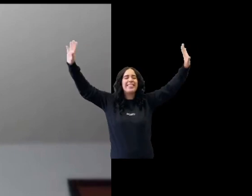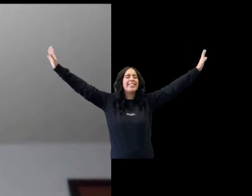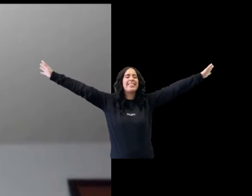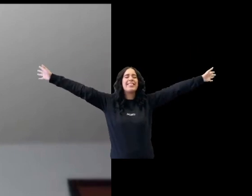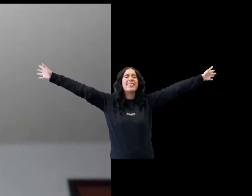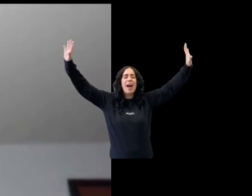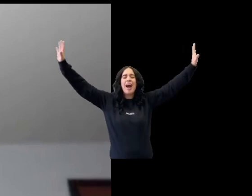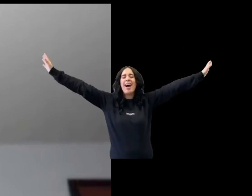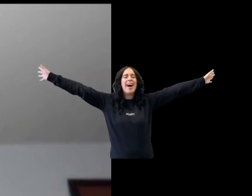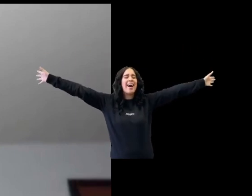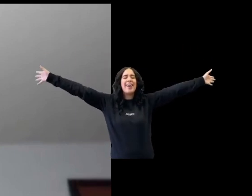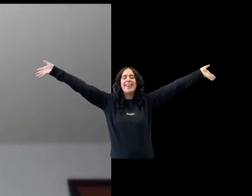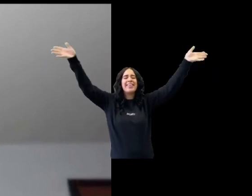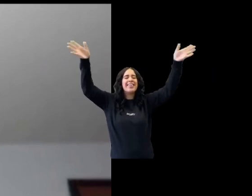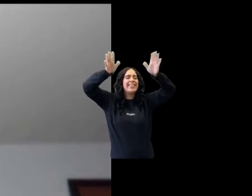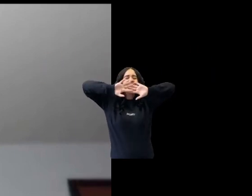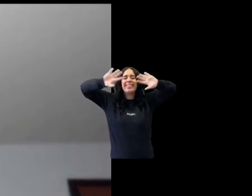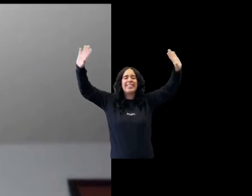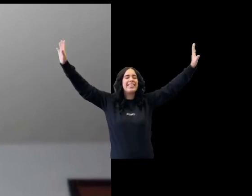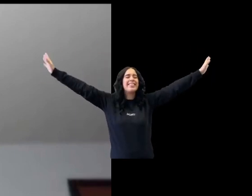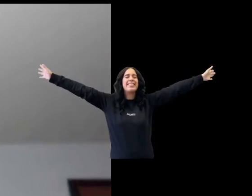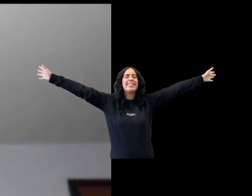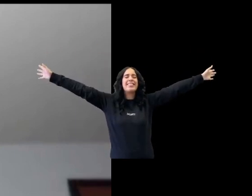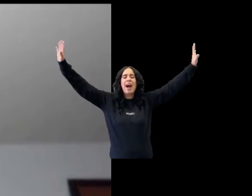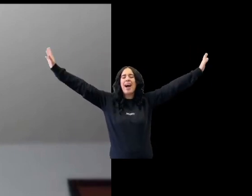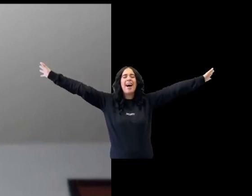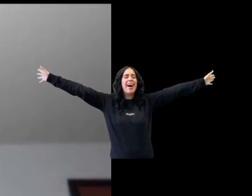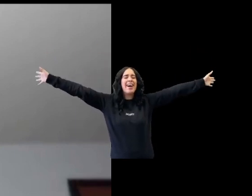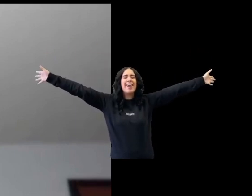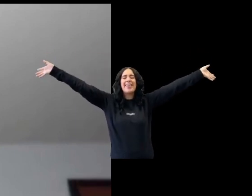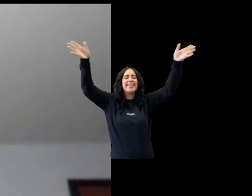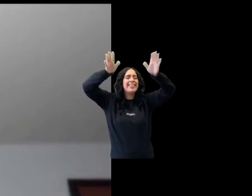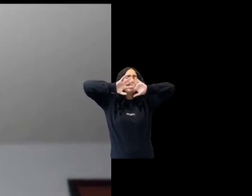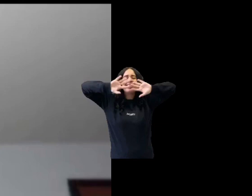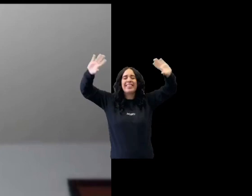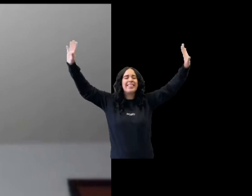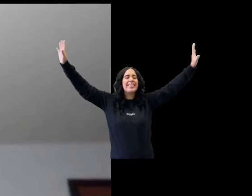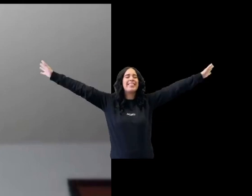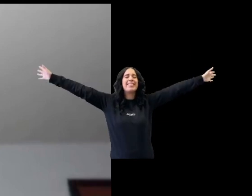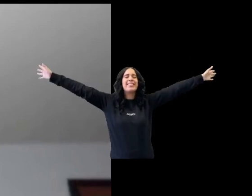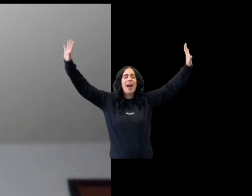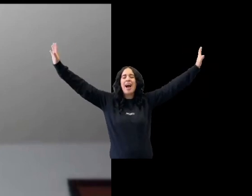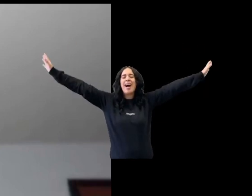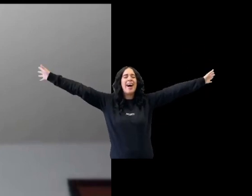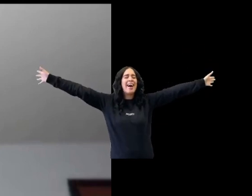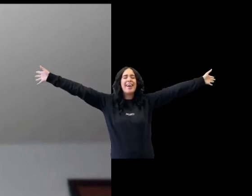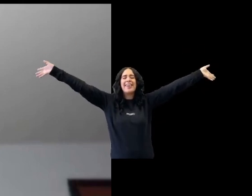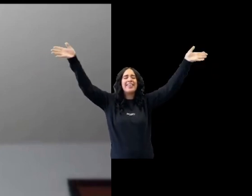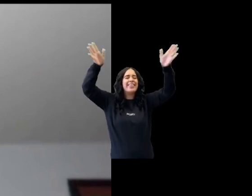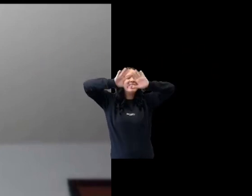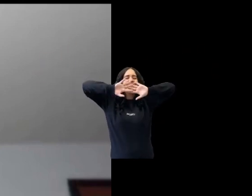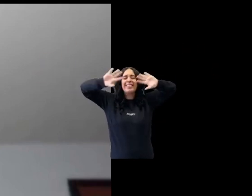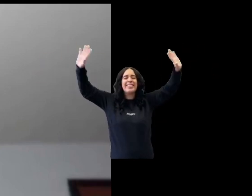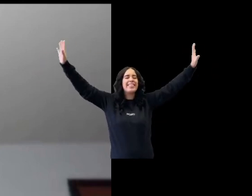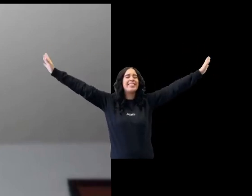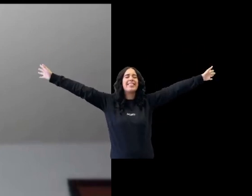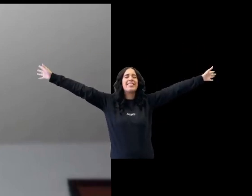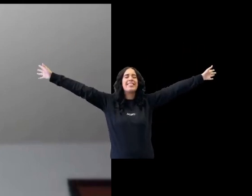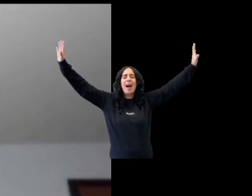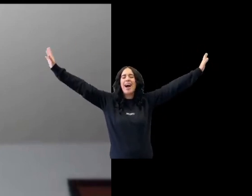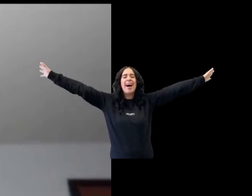right? You went to Sephora and spent at least $100 or more. That could have went on the baby's